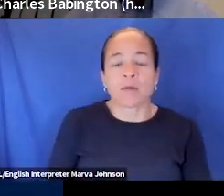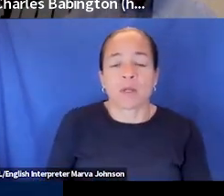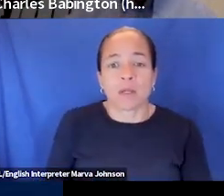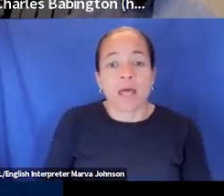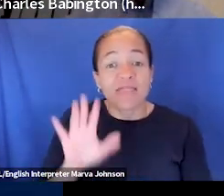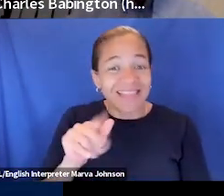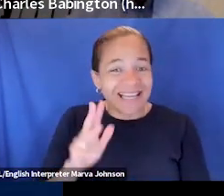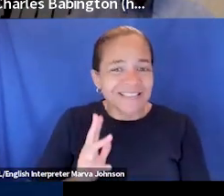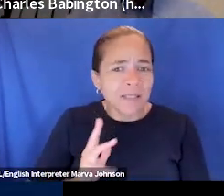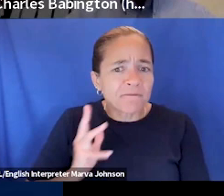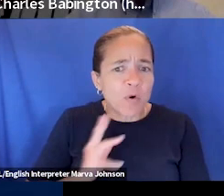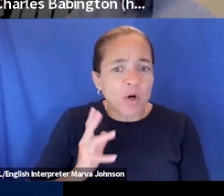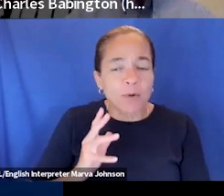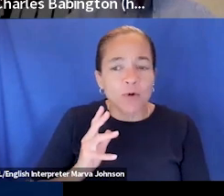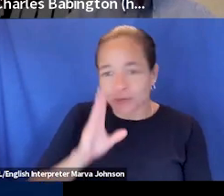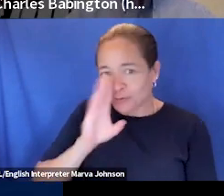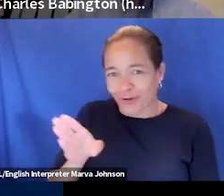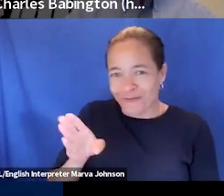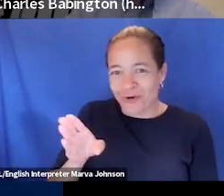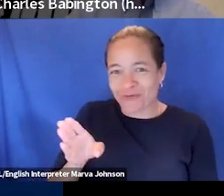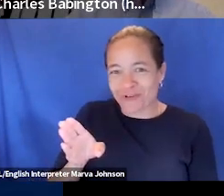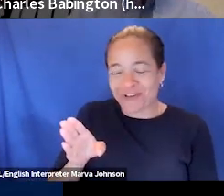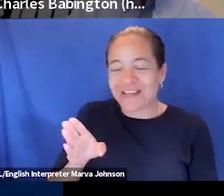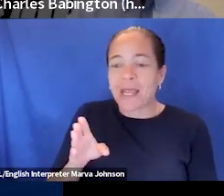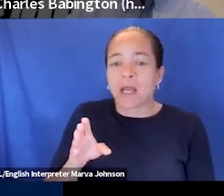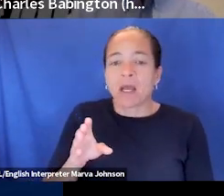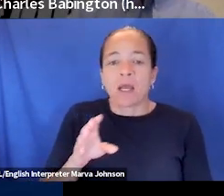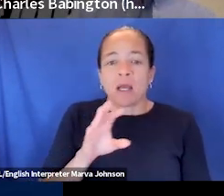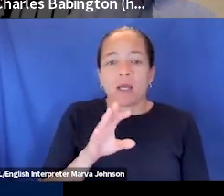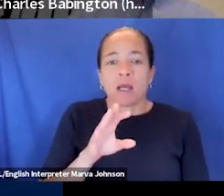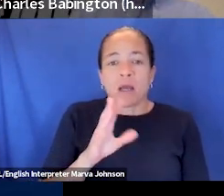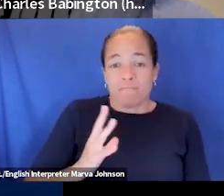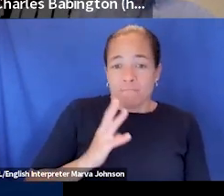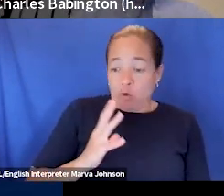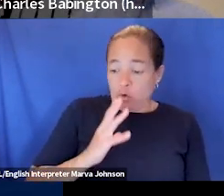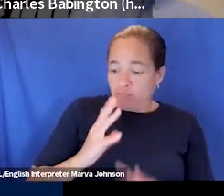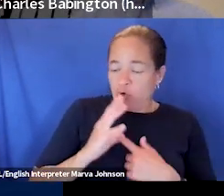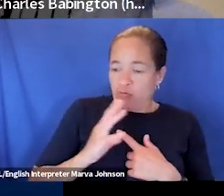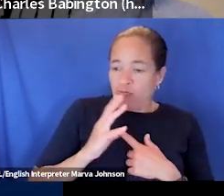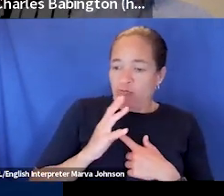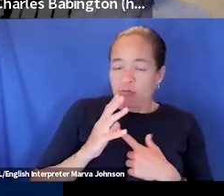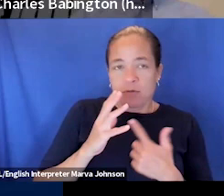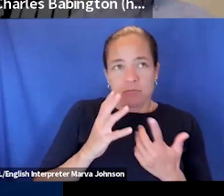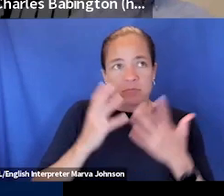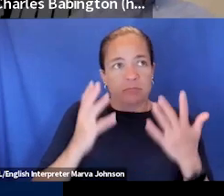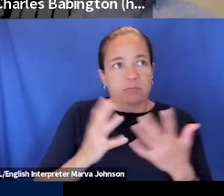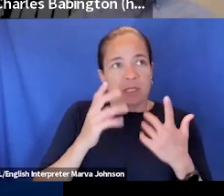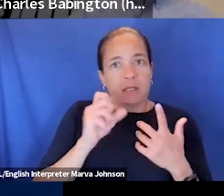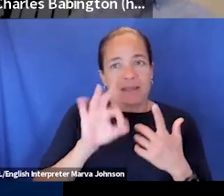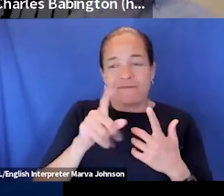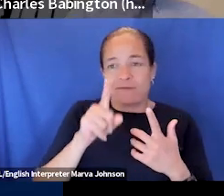formal, but straightforward. By formality, if you're thinking,